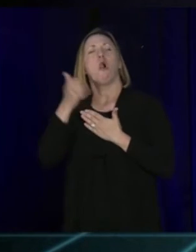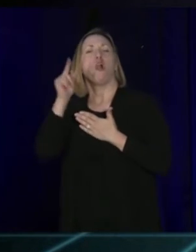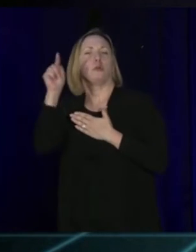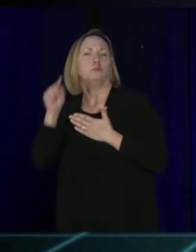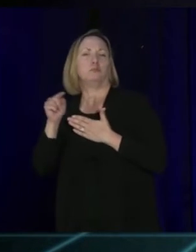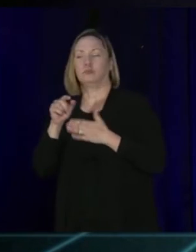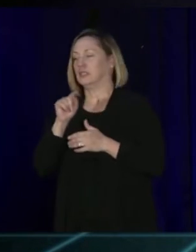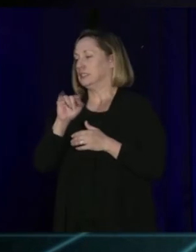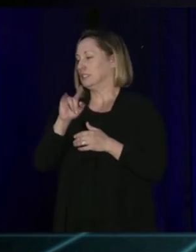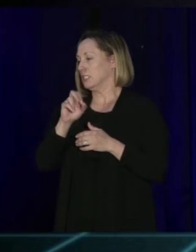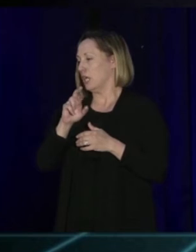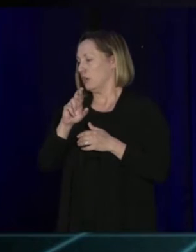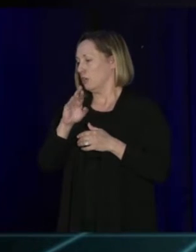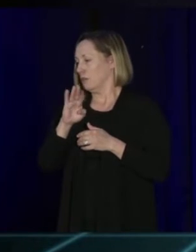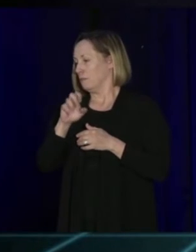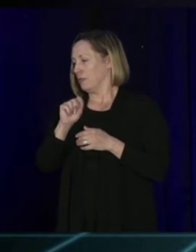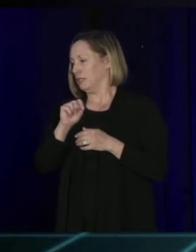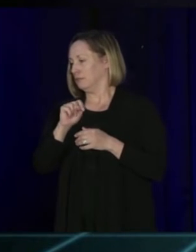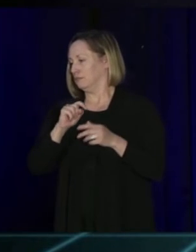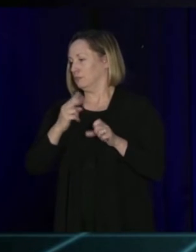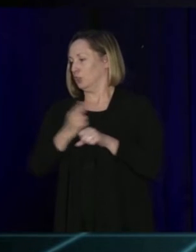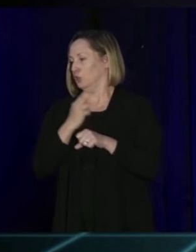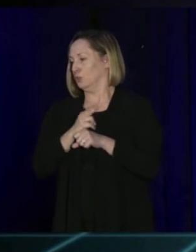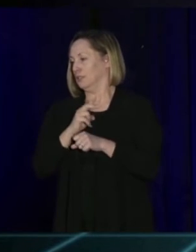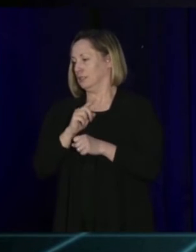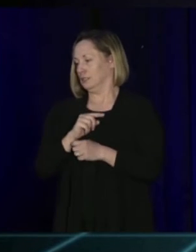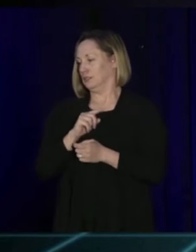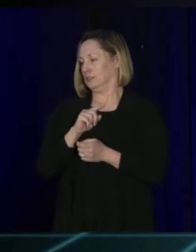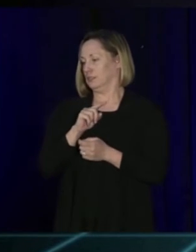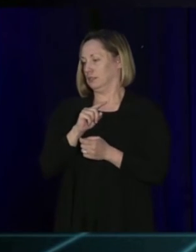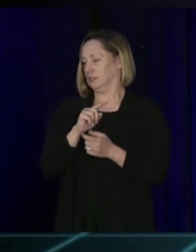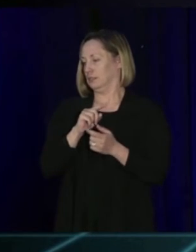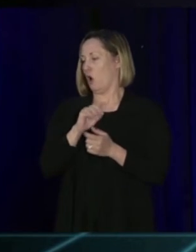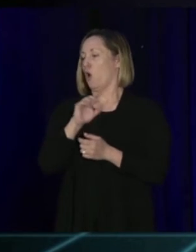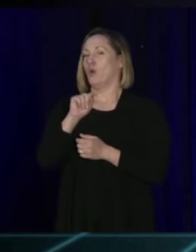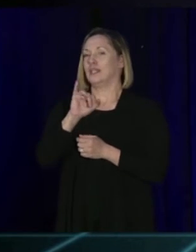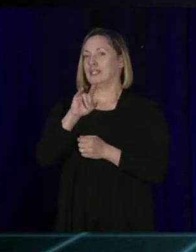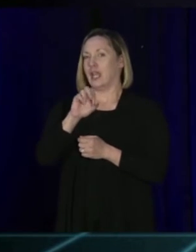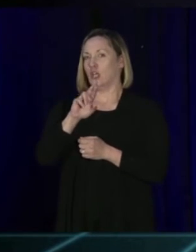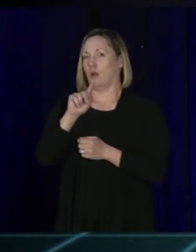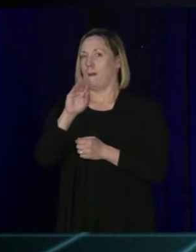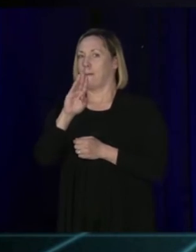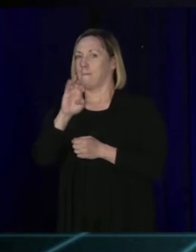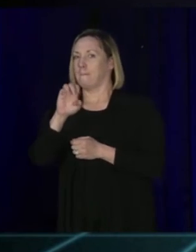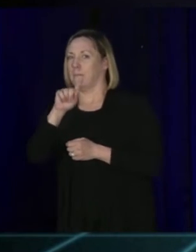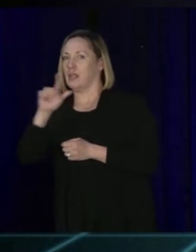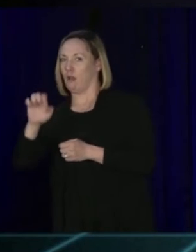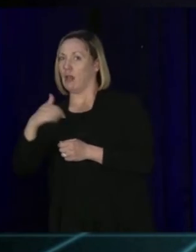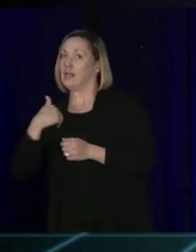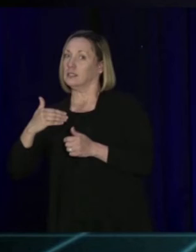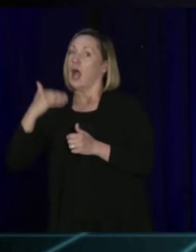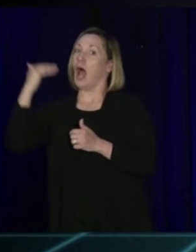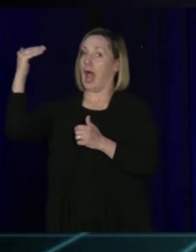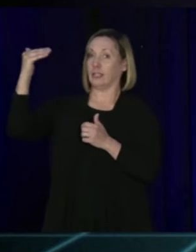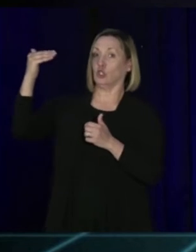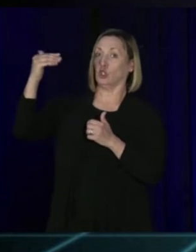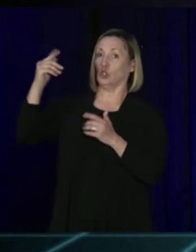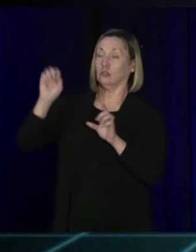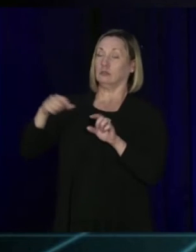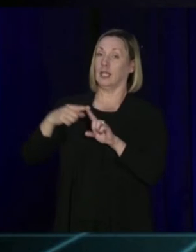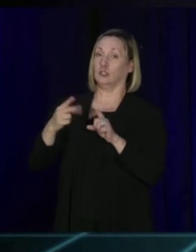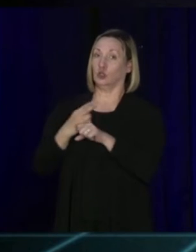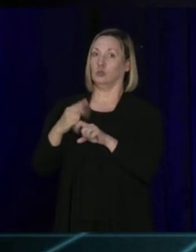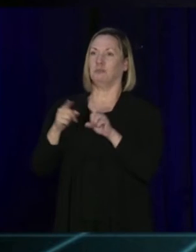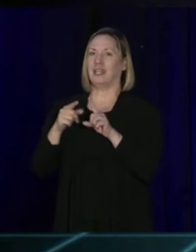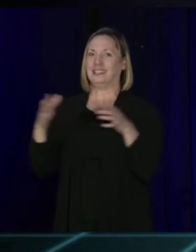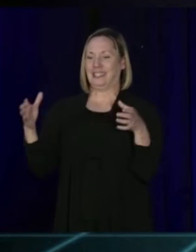actually uses Zig. So it's not that Tiger Beetle is not high engagement, it's this niche project. So there's not as